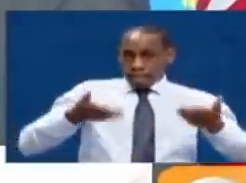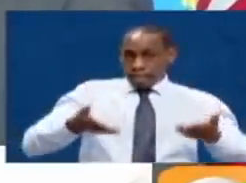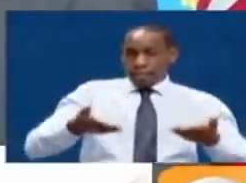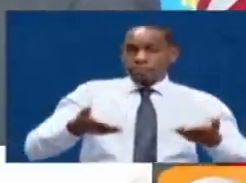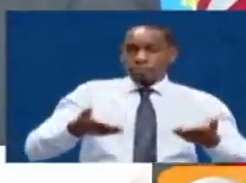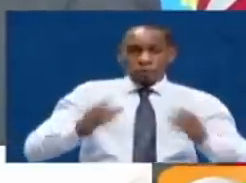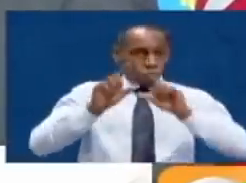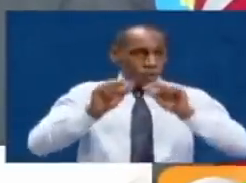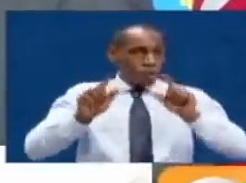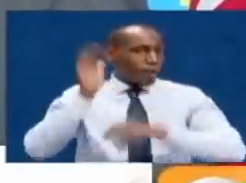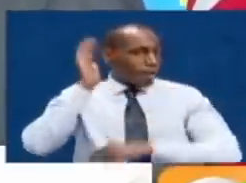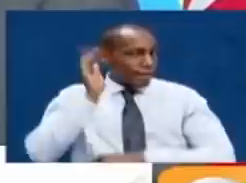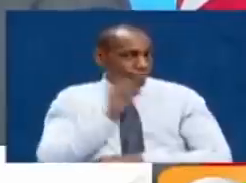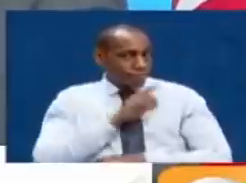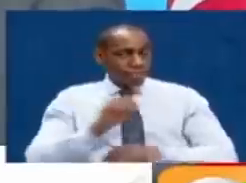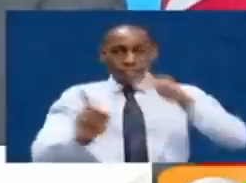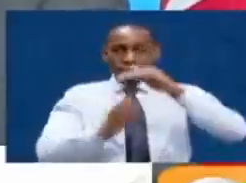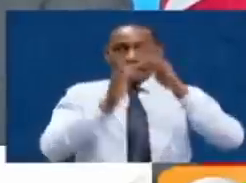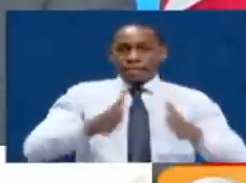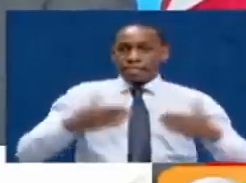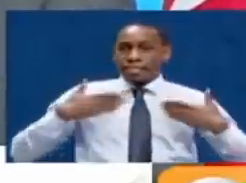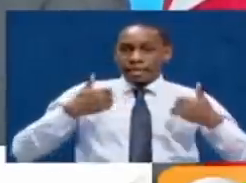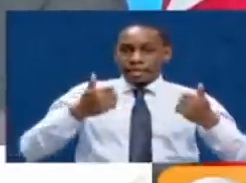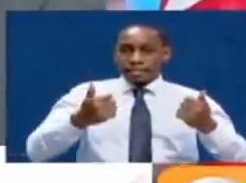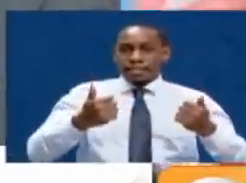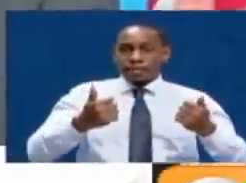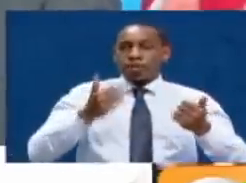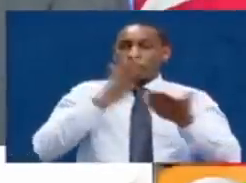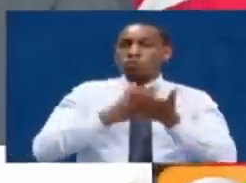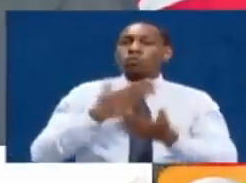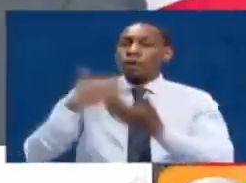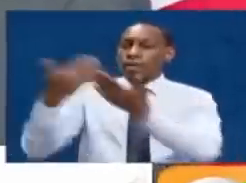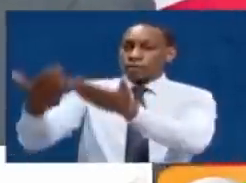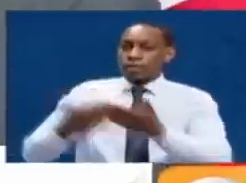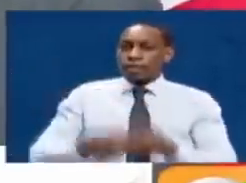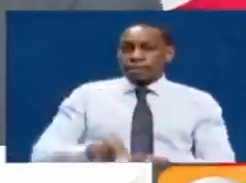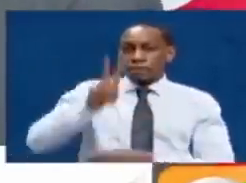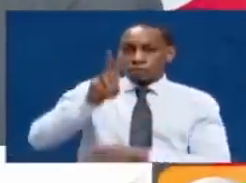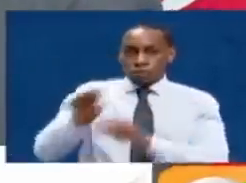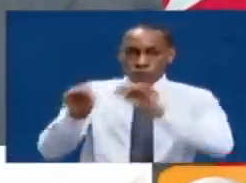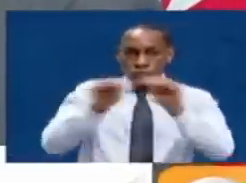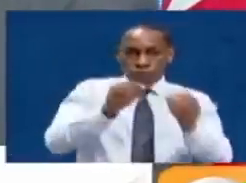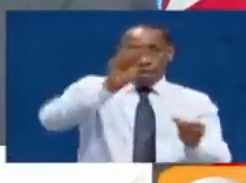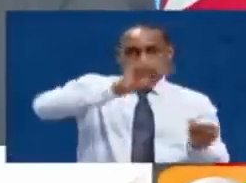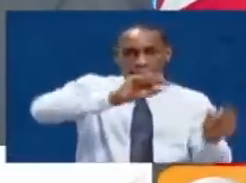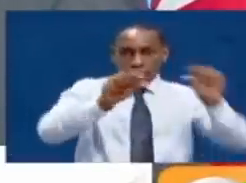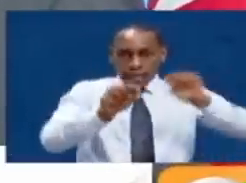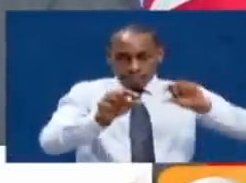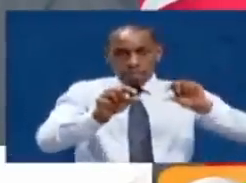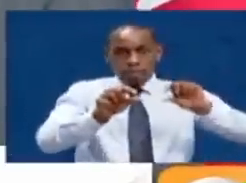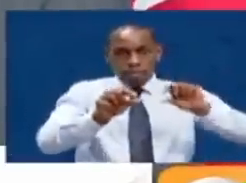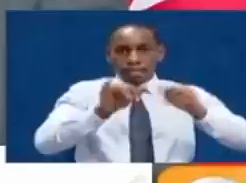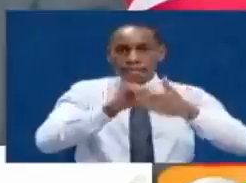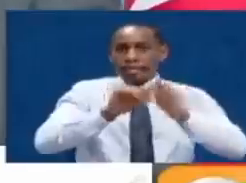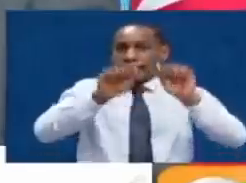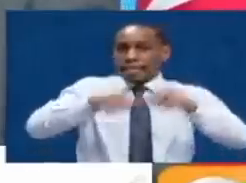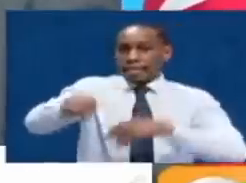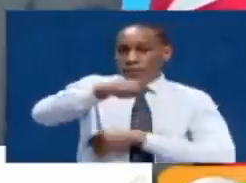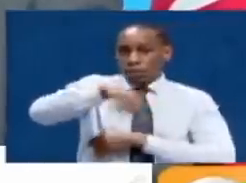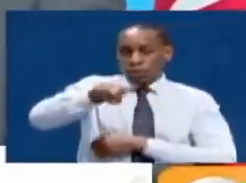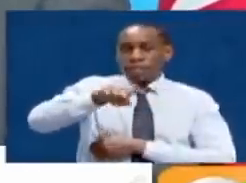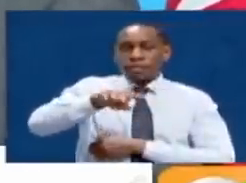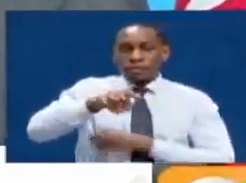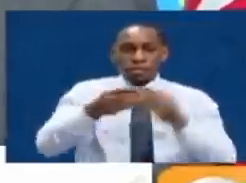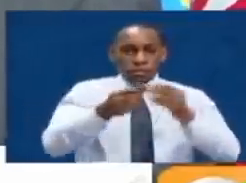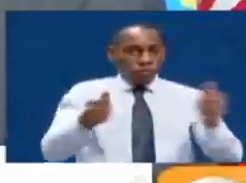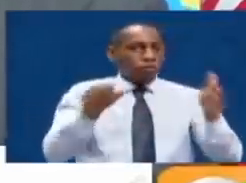heard from the Minister for Health, is really to receive two mobile laboratories to enable us to deal